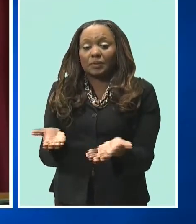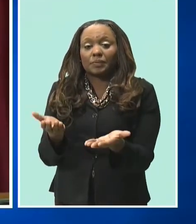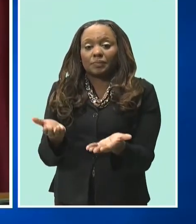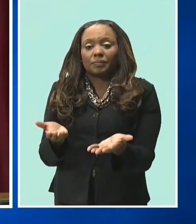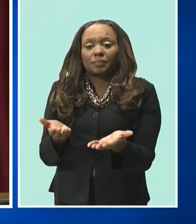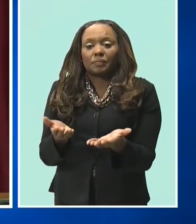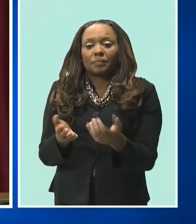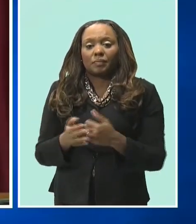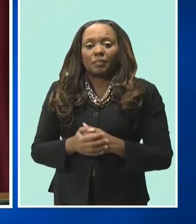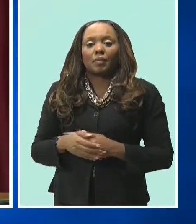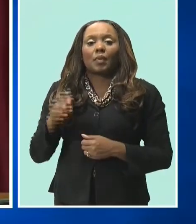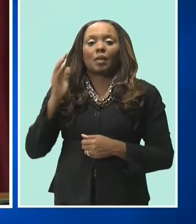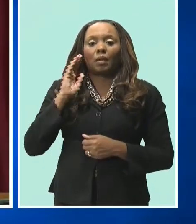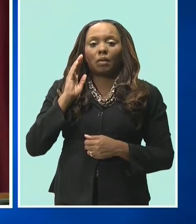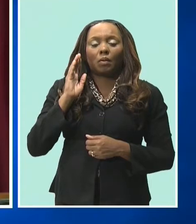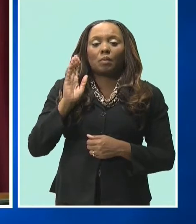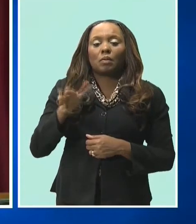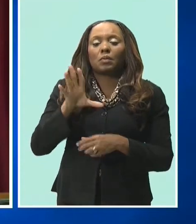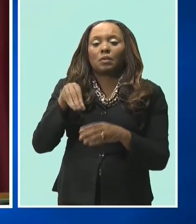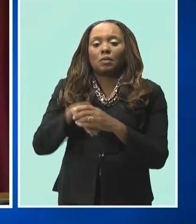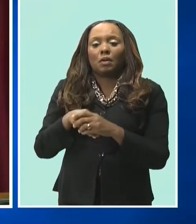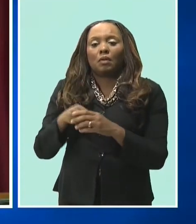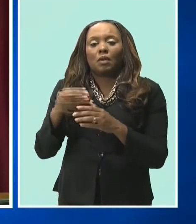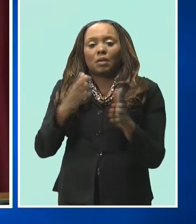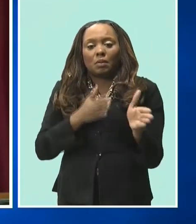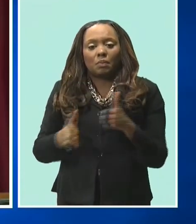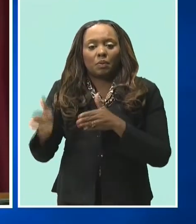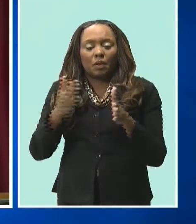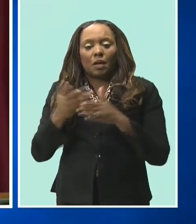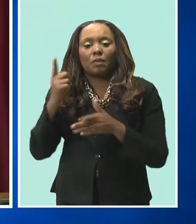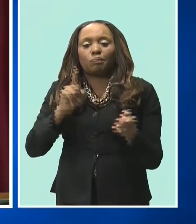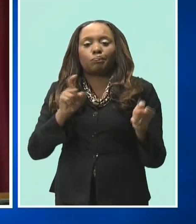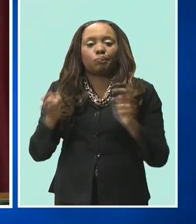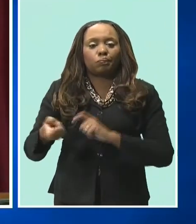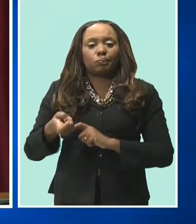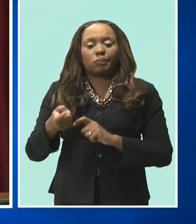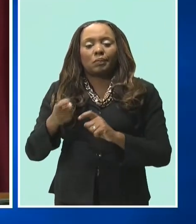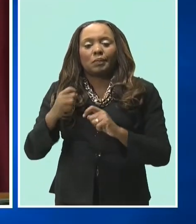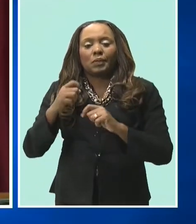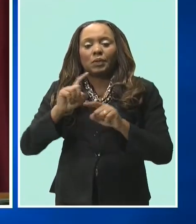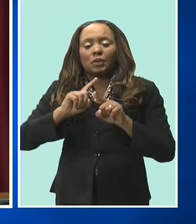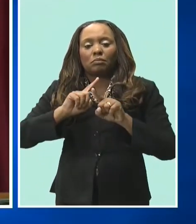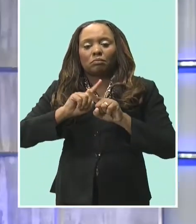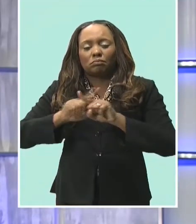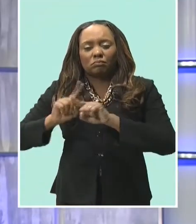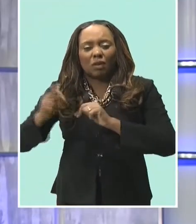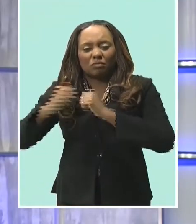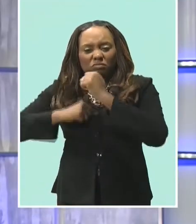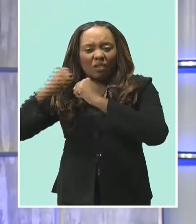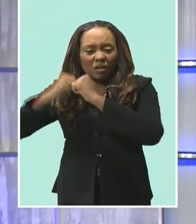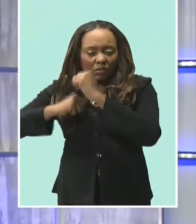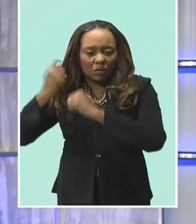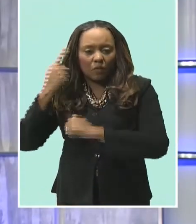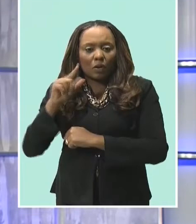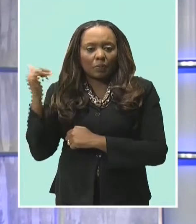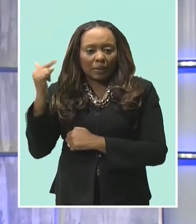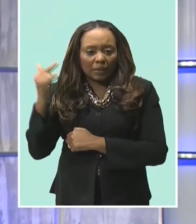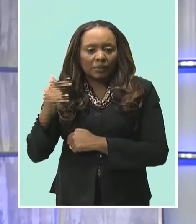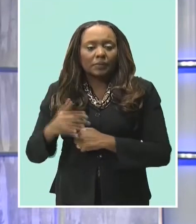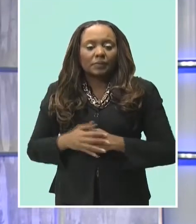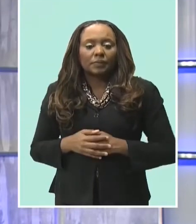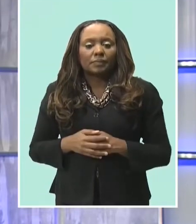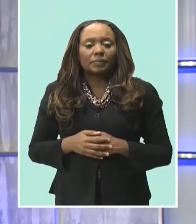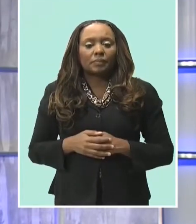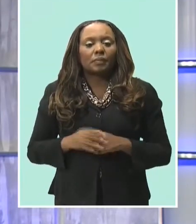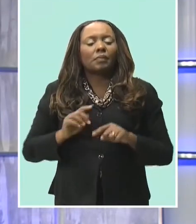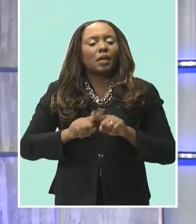they will form part of the plan to restructure and resuscitate LIAT. Mr. Nicholas says the